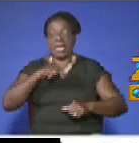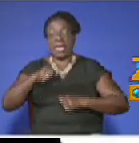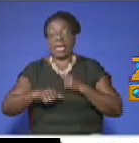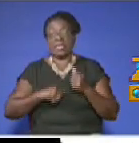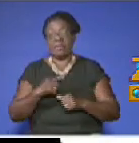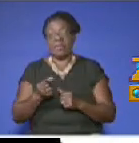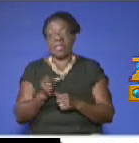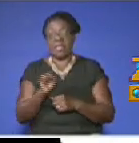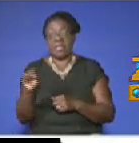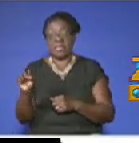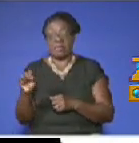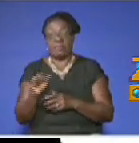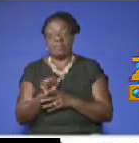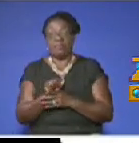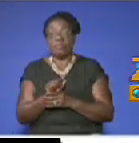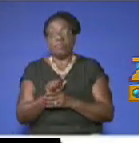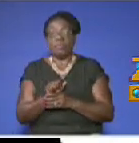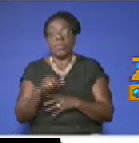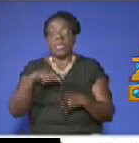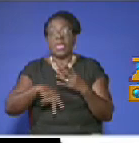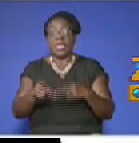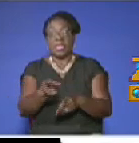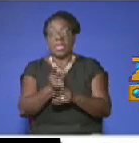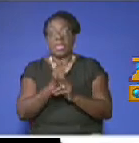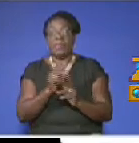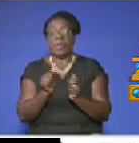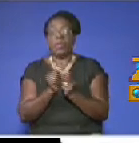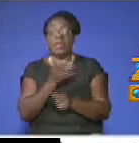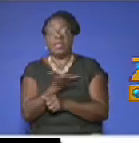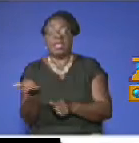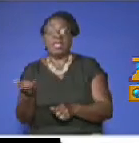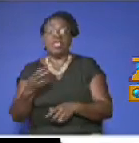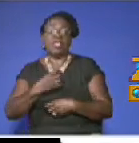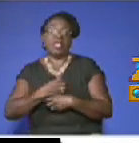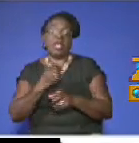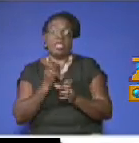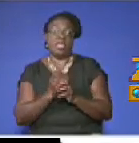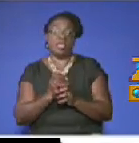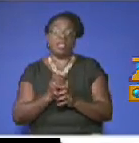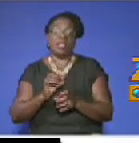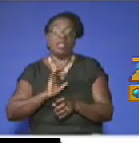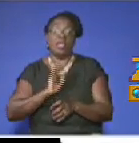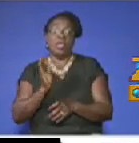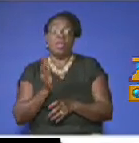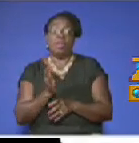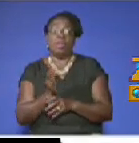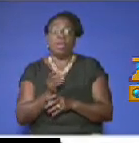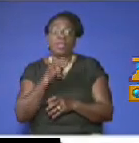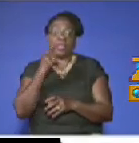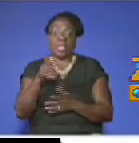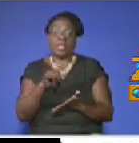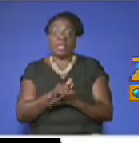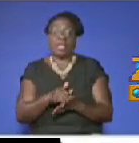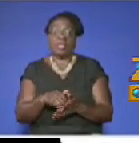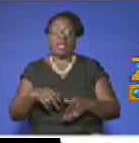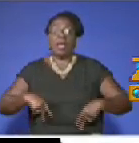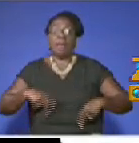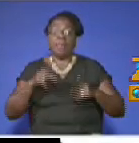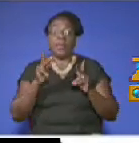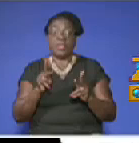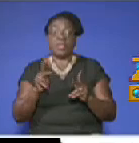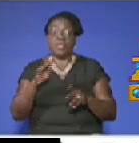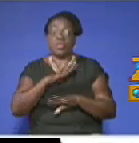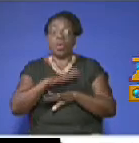activities. In keeping with these distinctions, I note that residents on